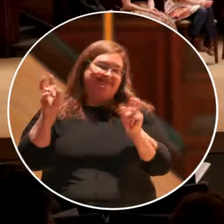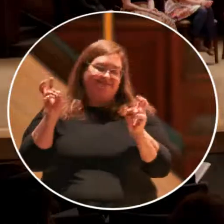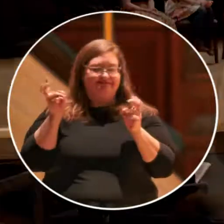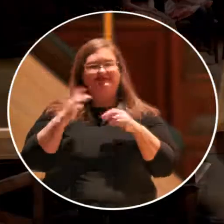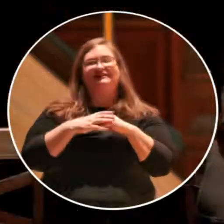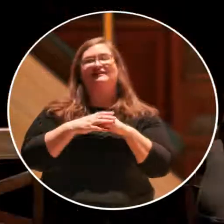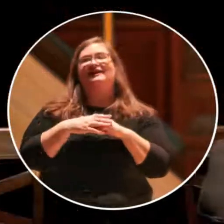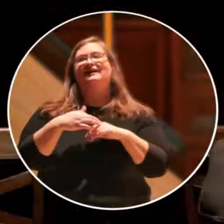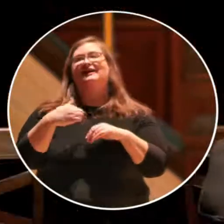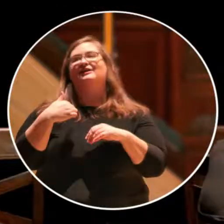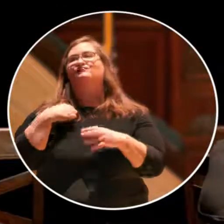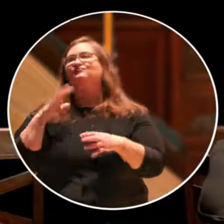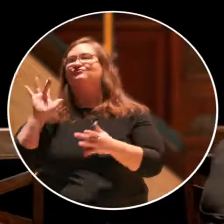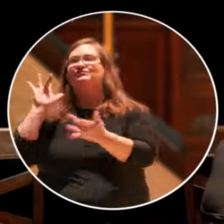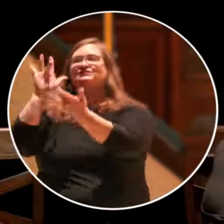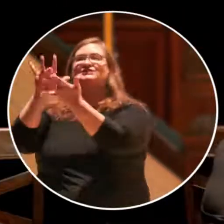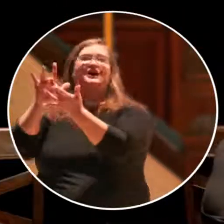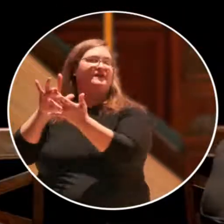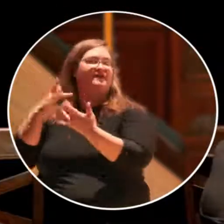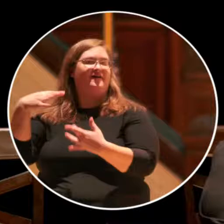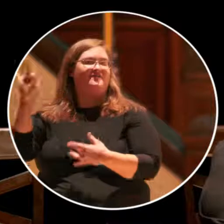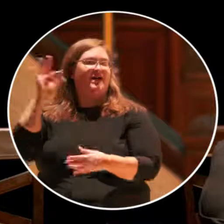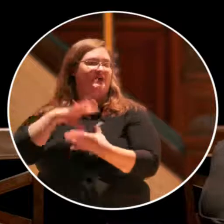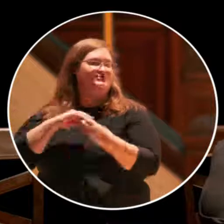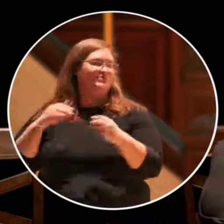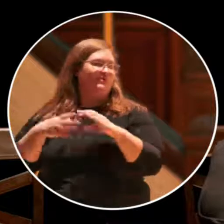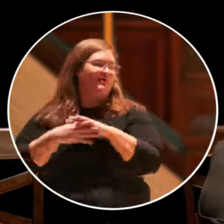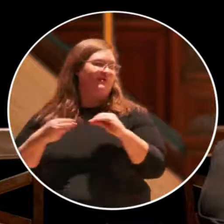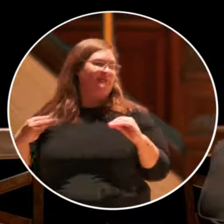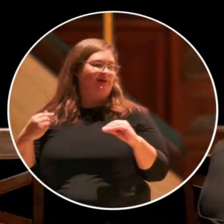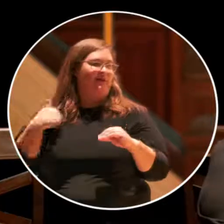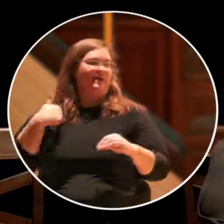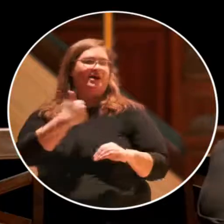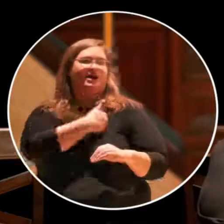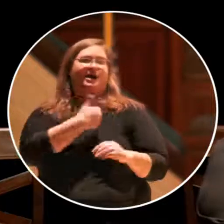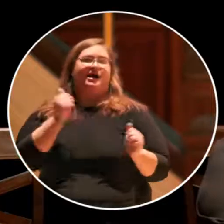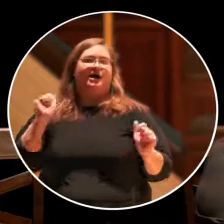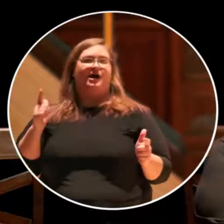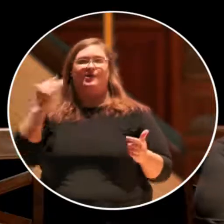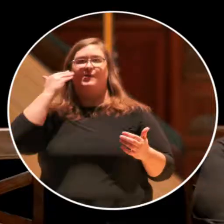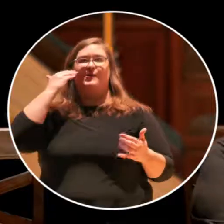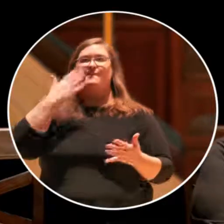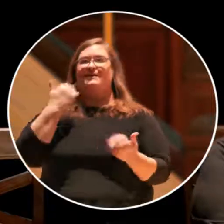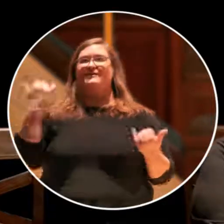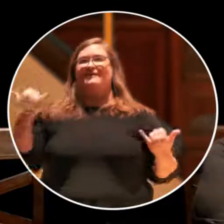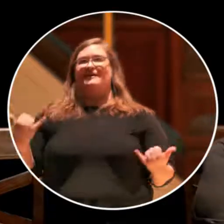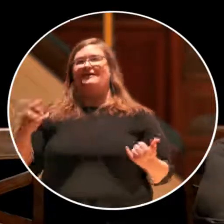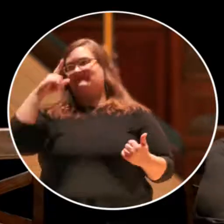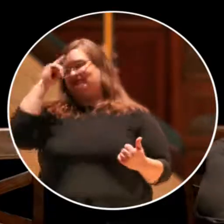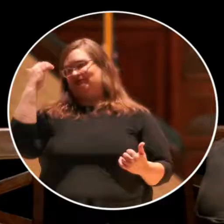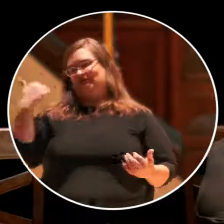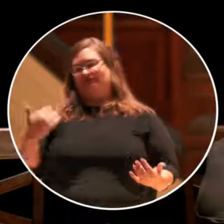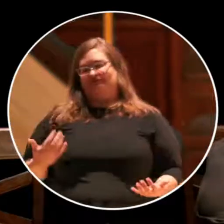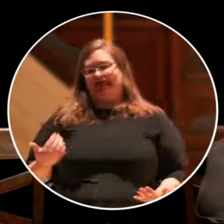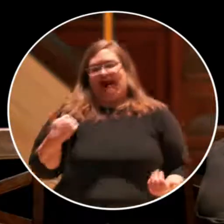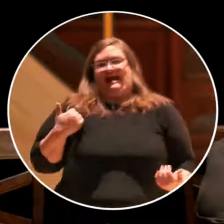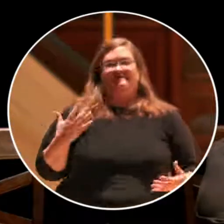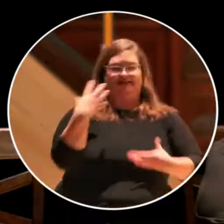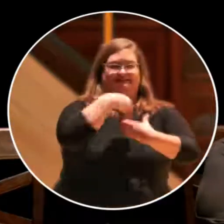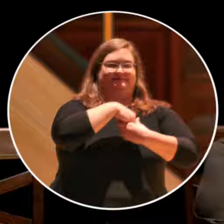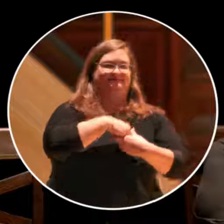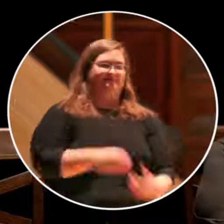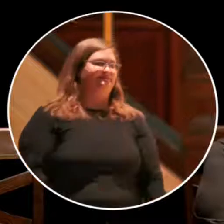and find those stories. We're all the better for knowing them. And now, I will say to